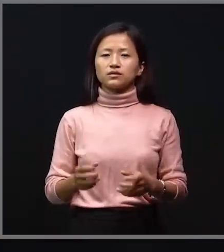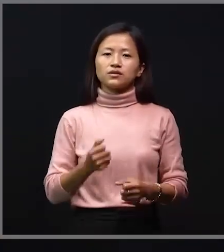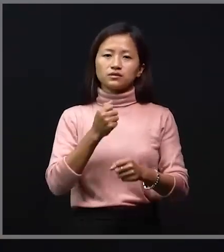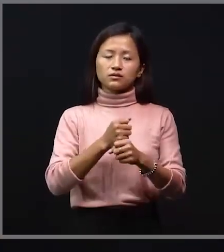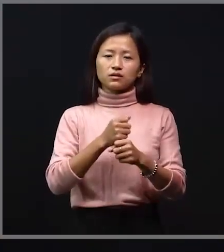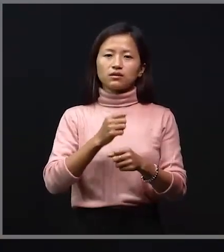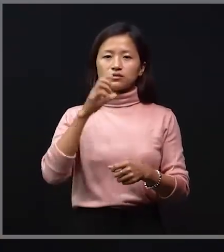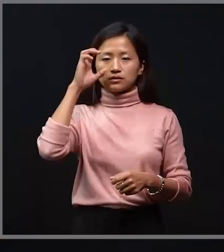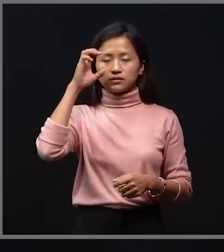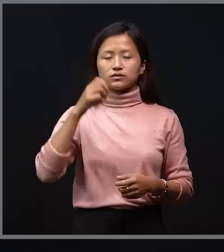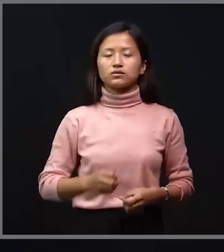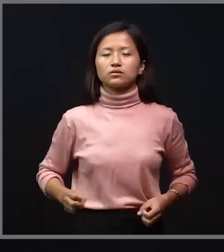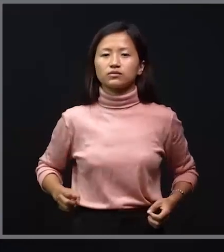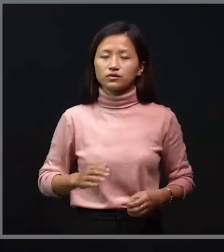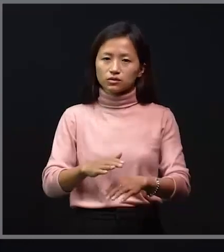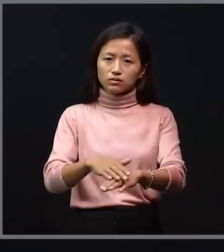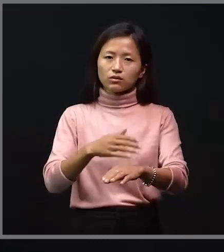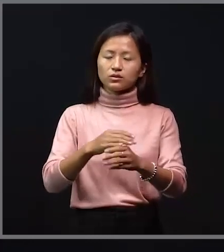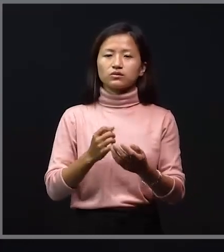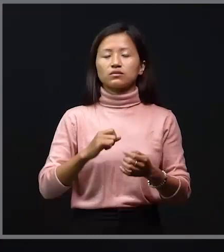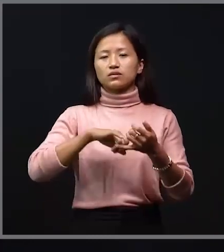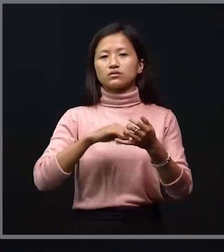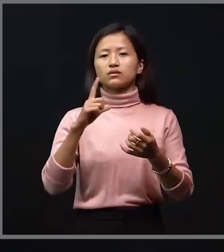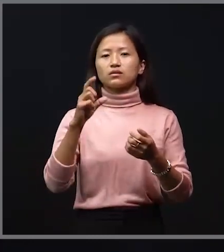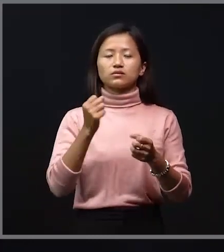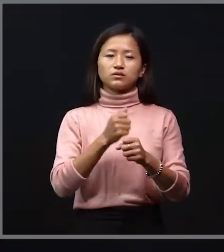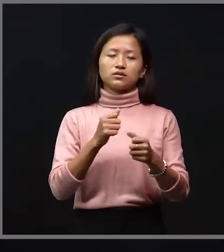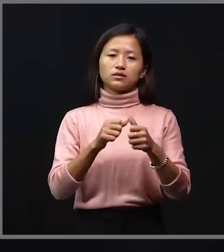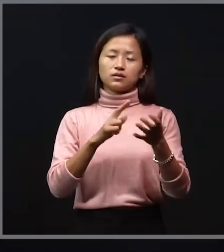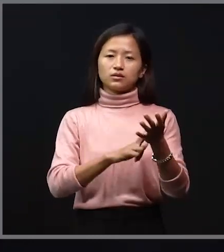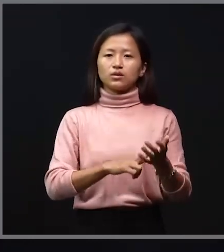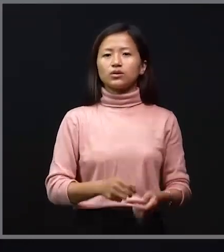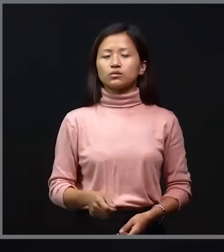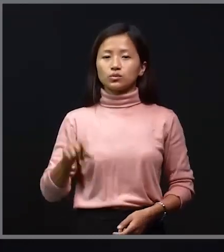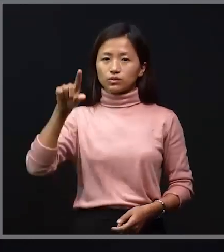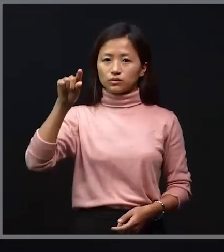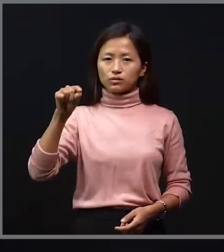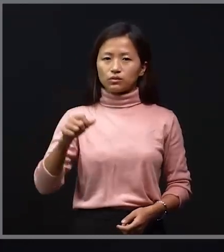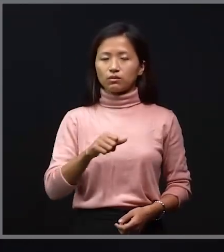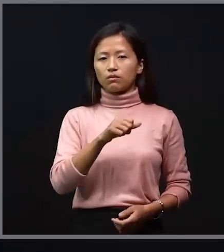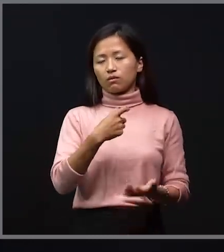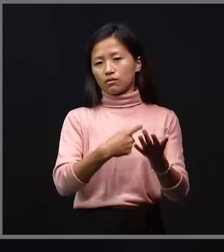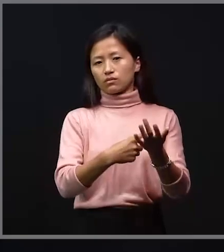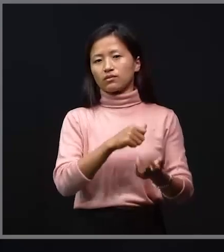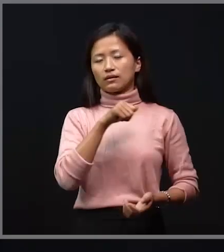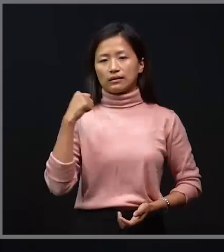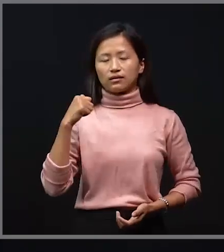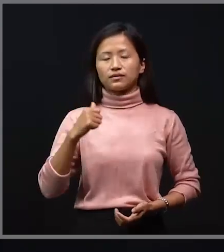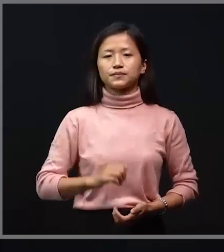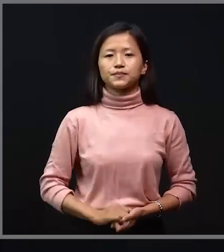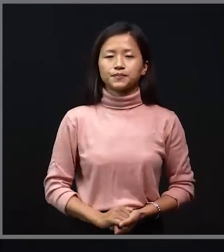gave his slogan. Okay, his famous slogan is "Do or Die." Okay, again that is written clearly in your textbook.